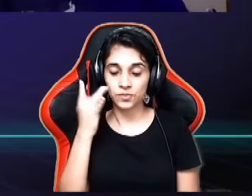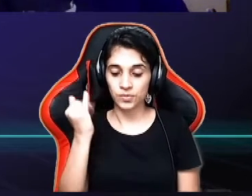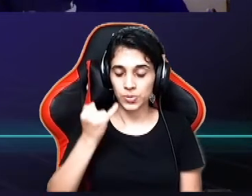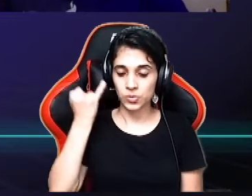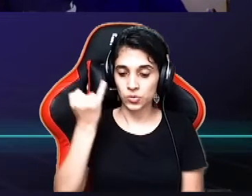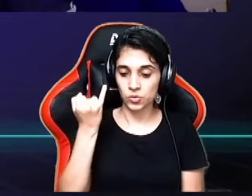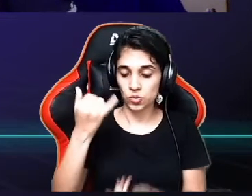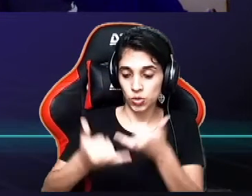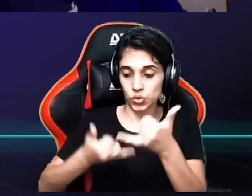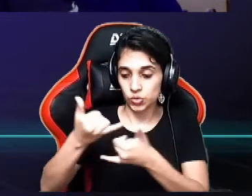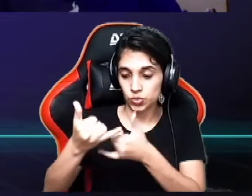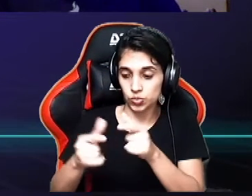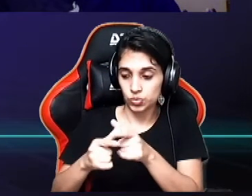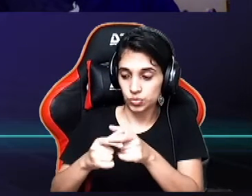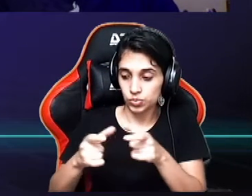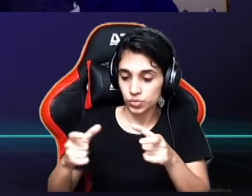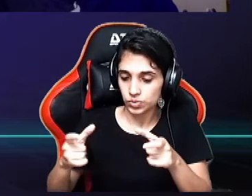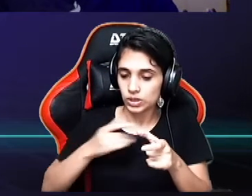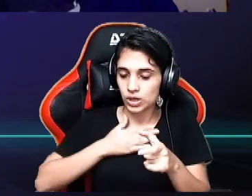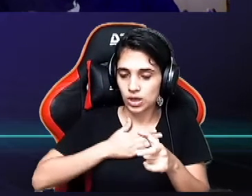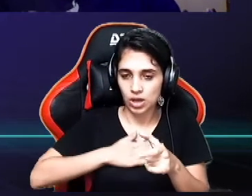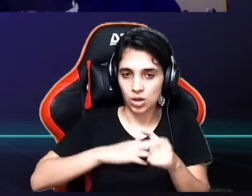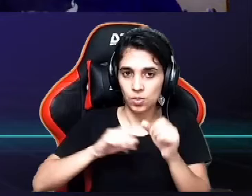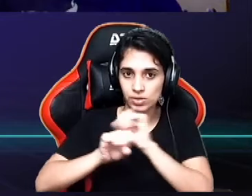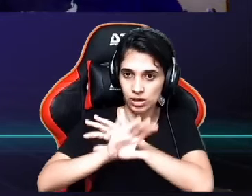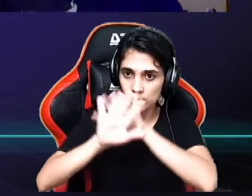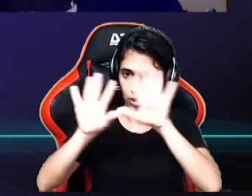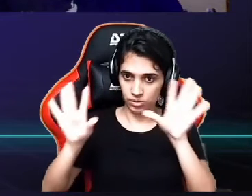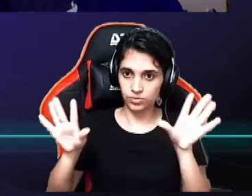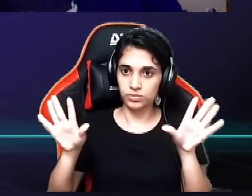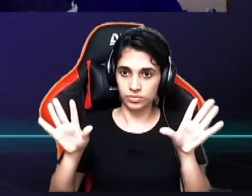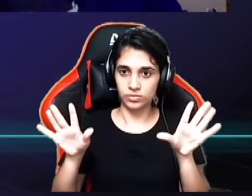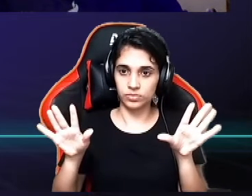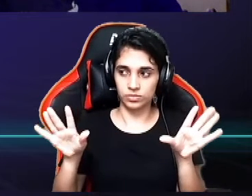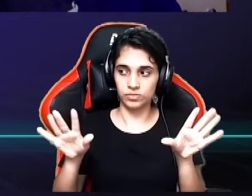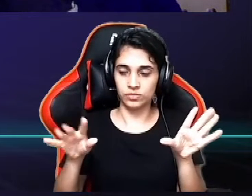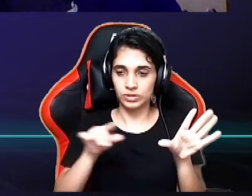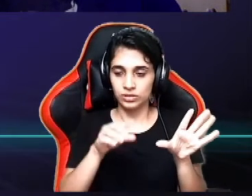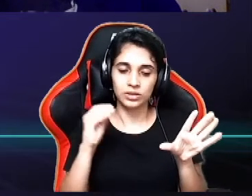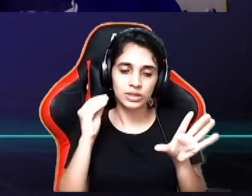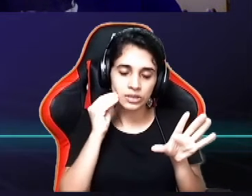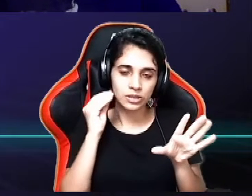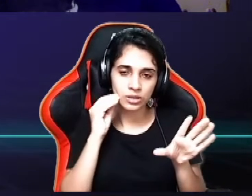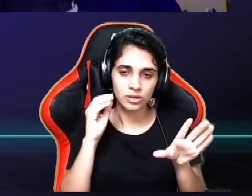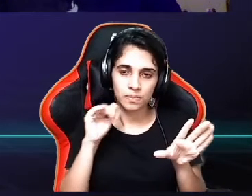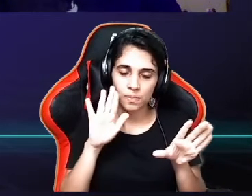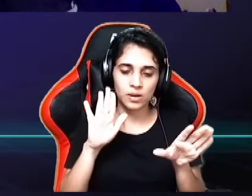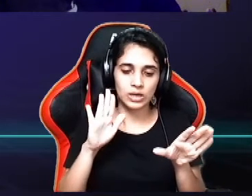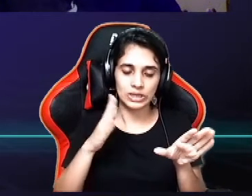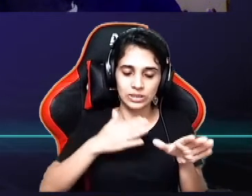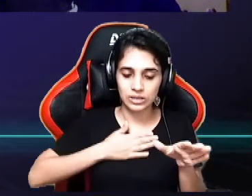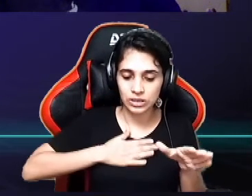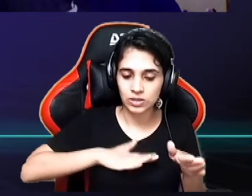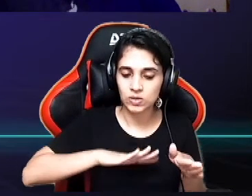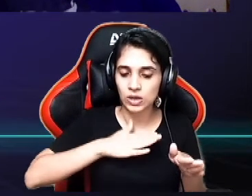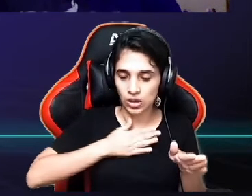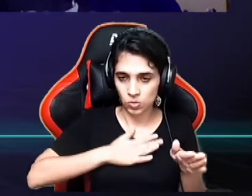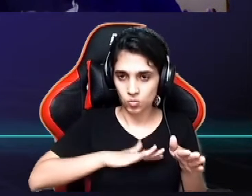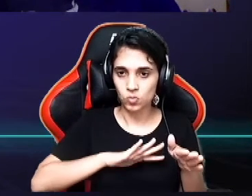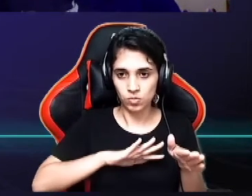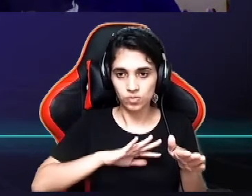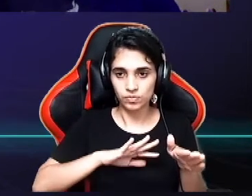out. What was interesting was to have the game growing organically, first and foremost. To get, just